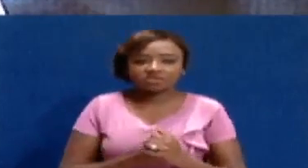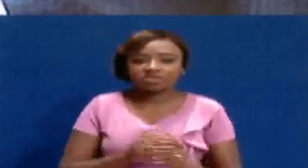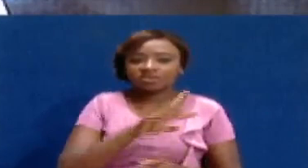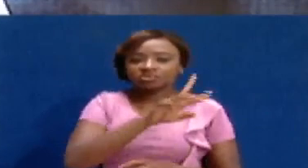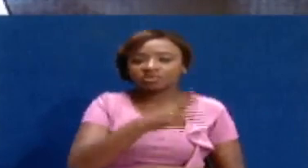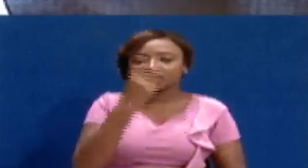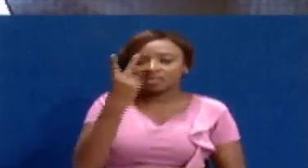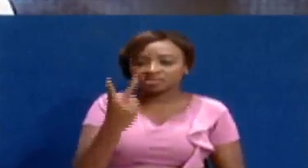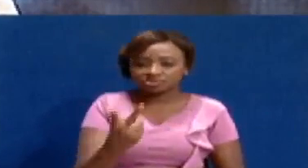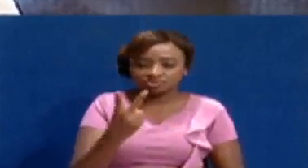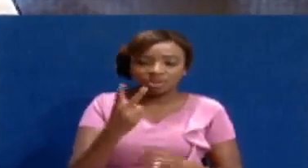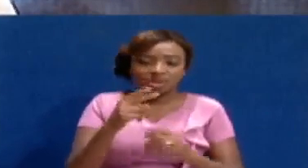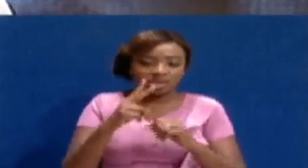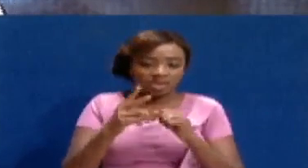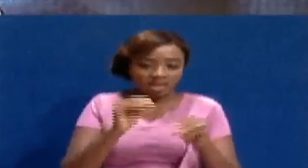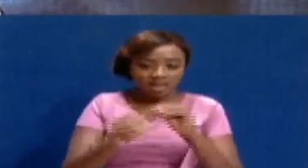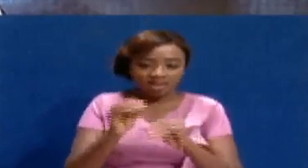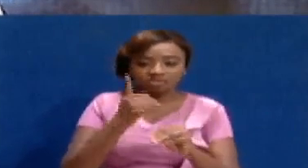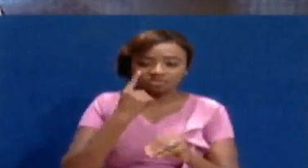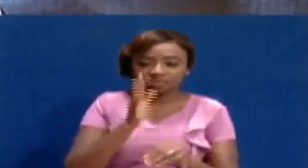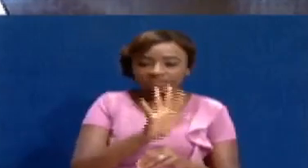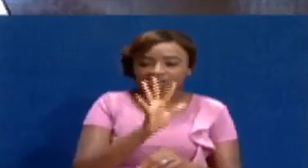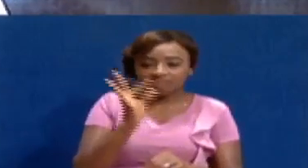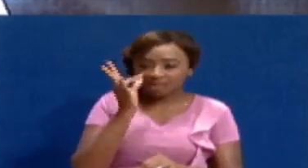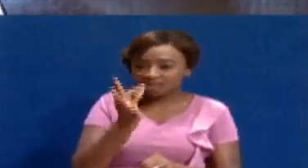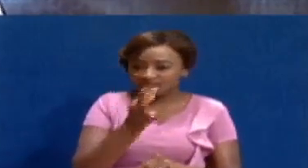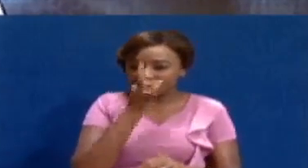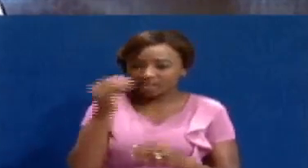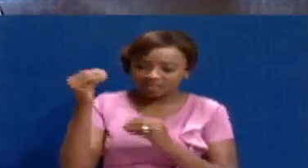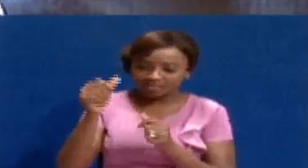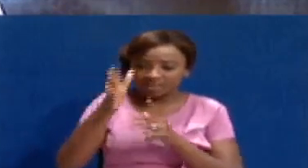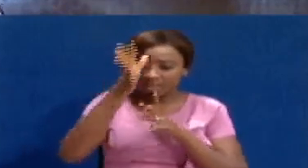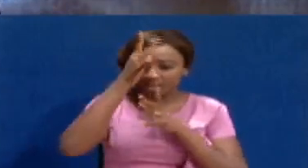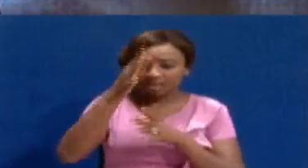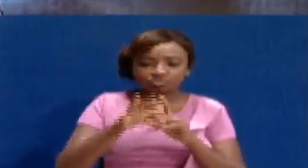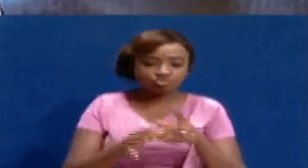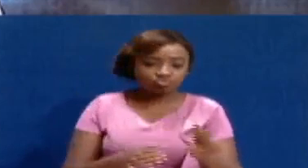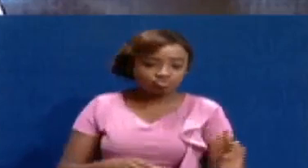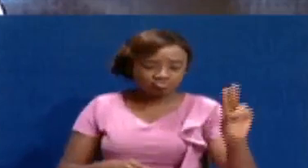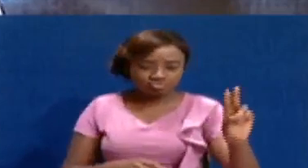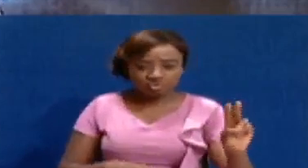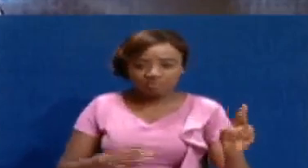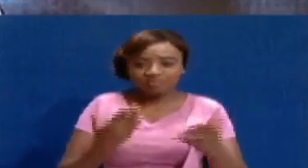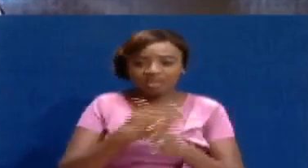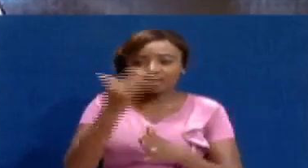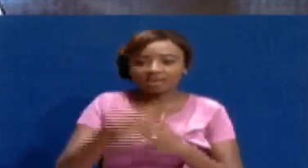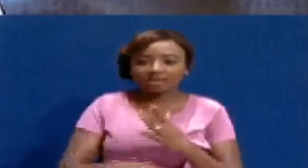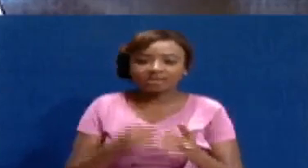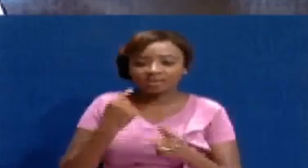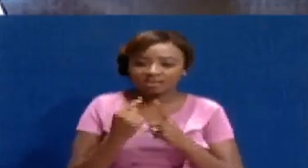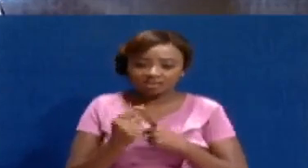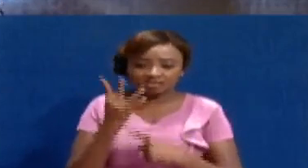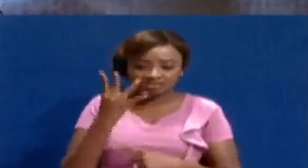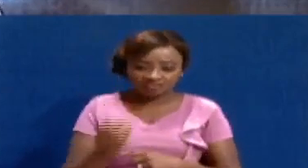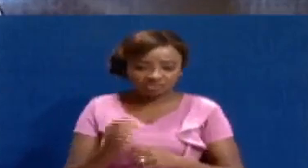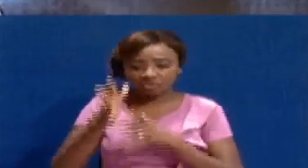election that saw Mwai Kibaki of the National Rainbow Coalition defeat KANU's Uhuru Kenyatta and ending more than 40 years